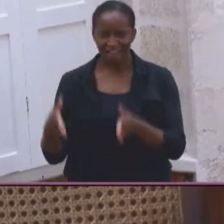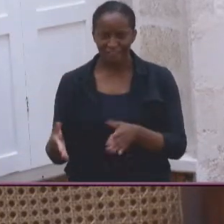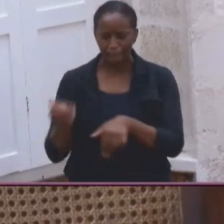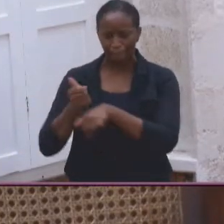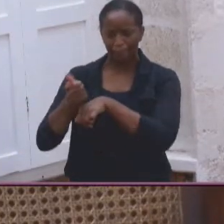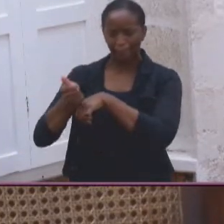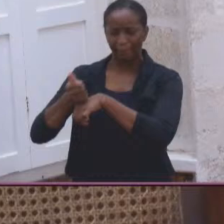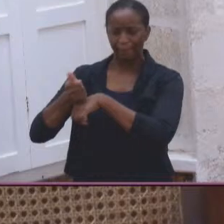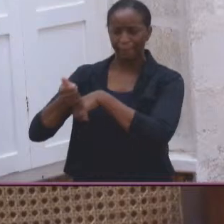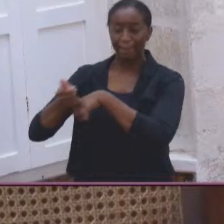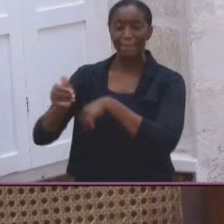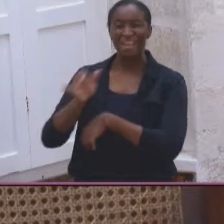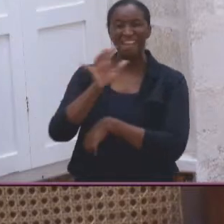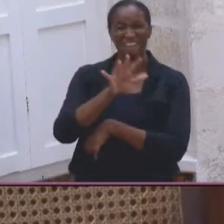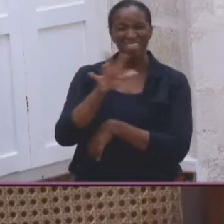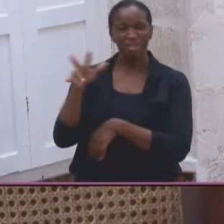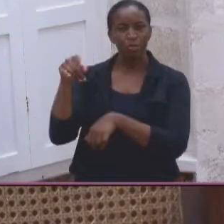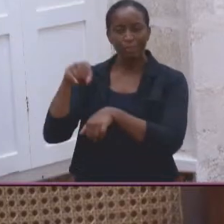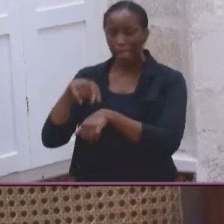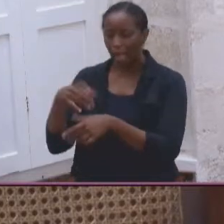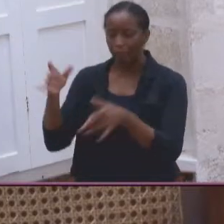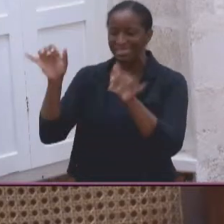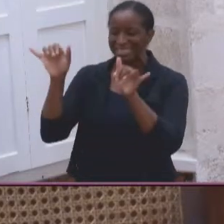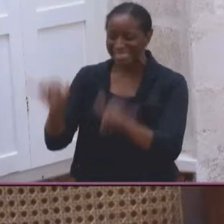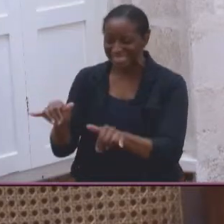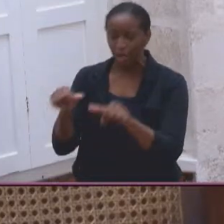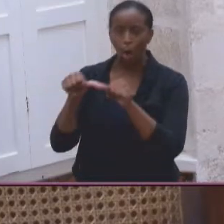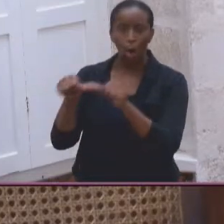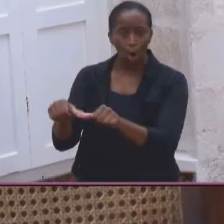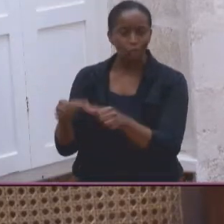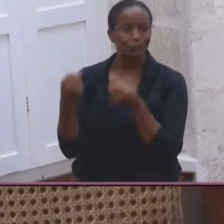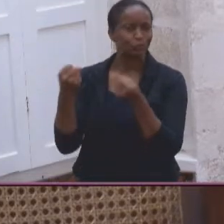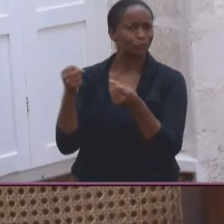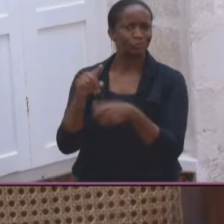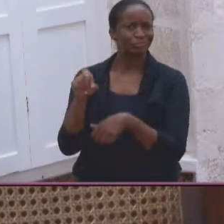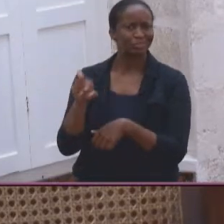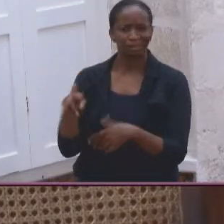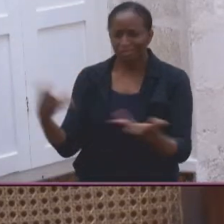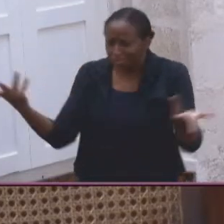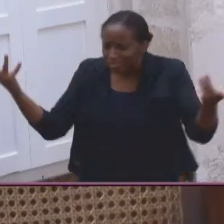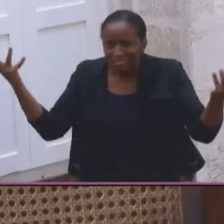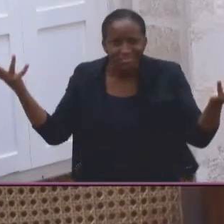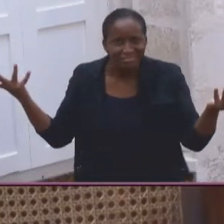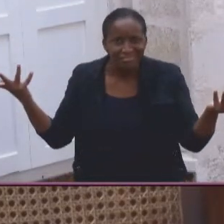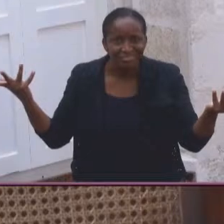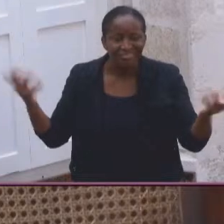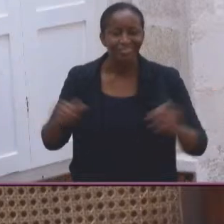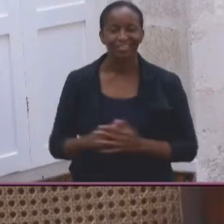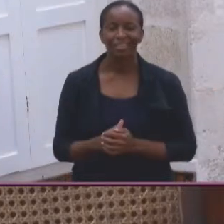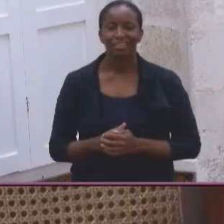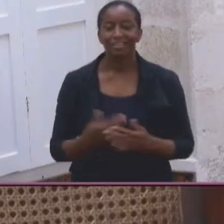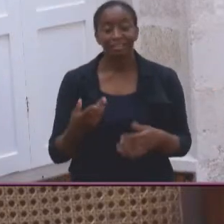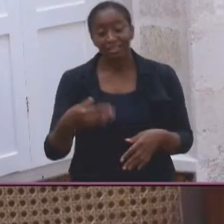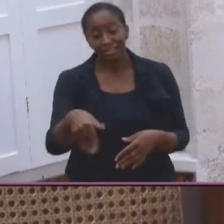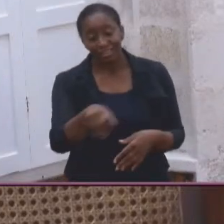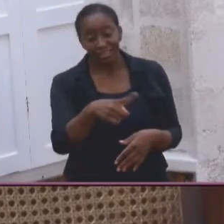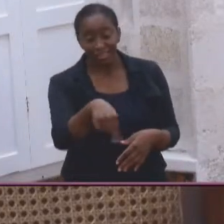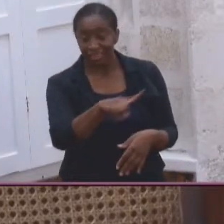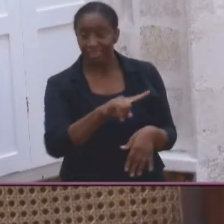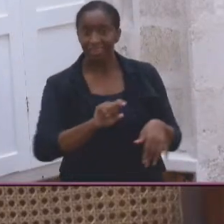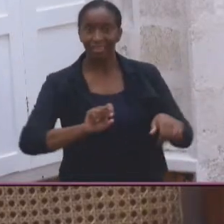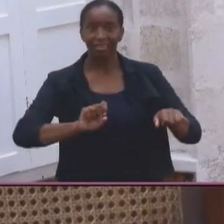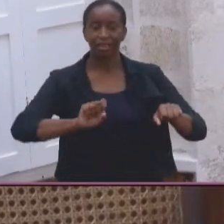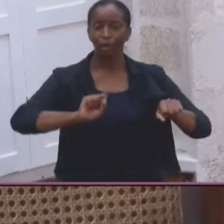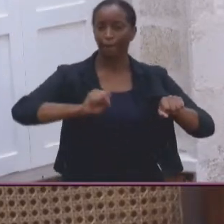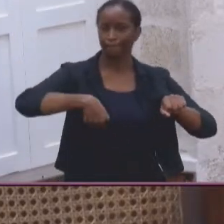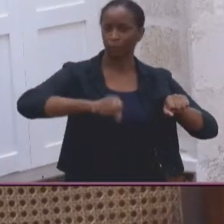All of this indiscipline is throughout the society. So by the time you get the motorcycles and the all-terrain vehicles, or whatever